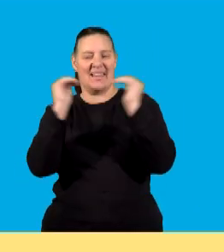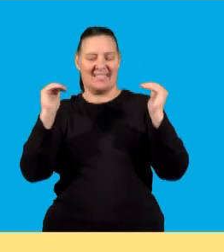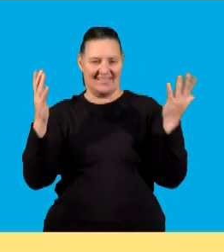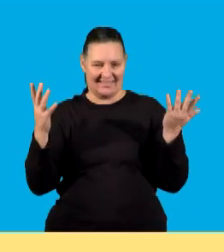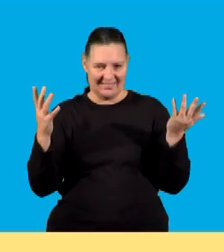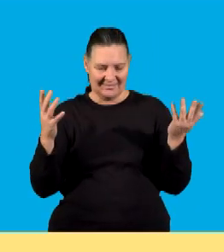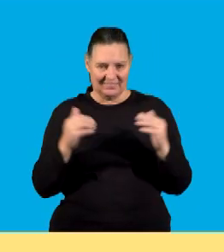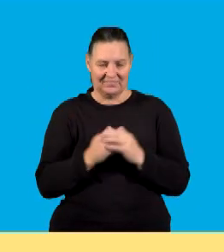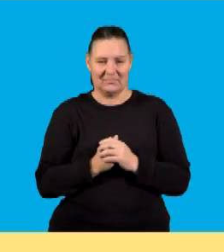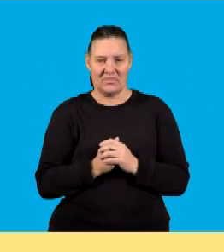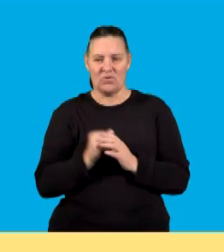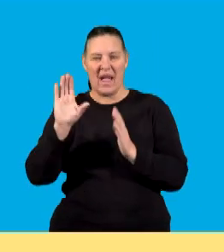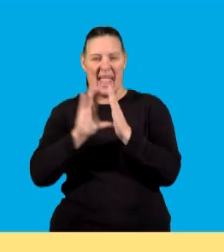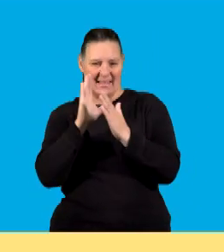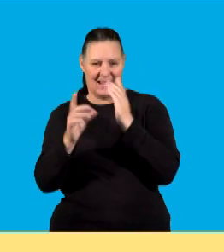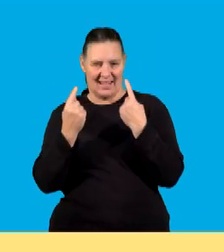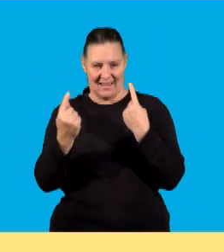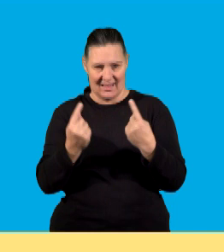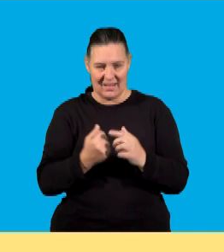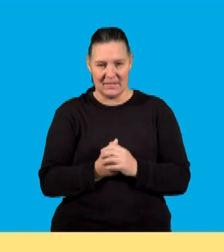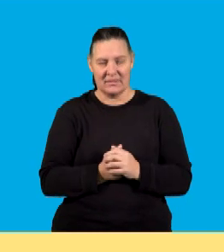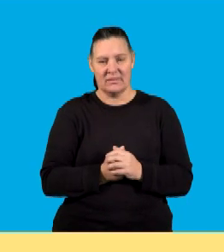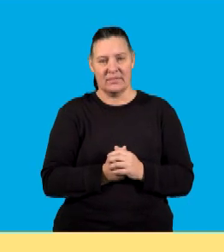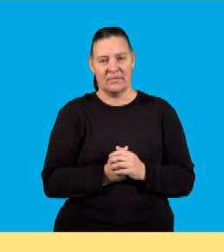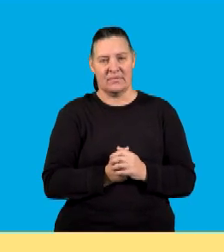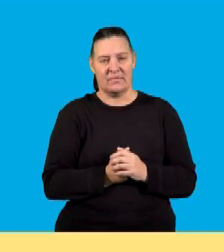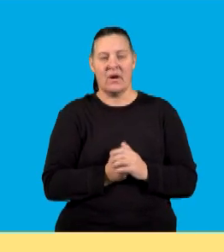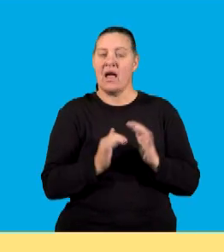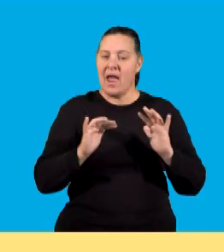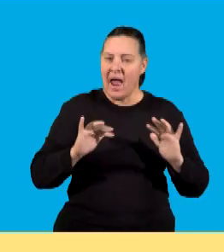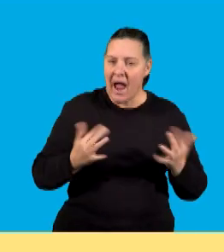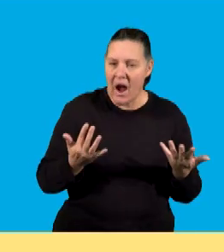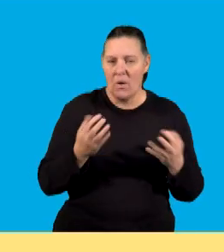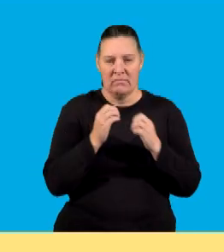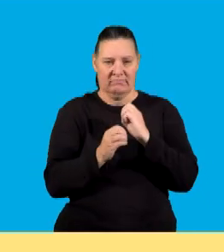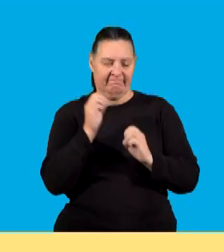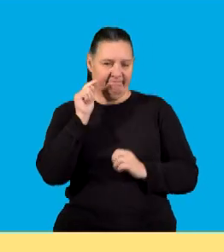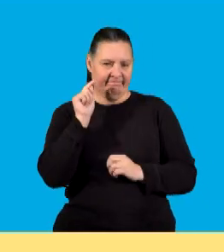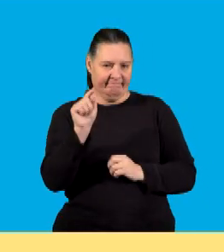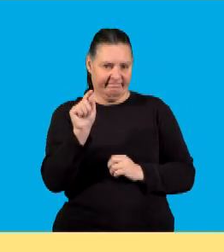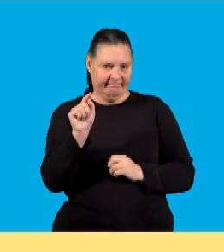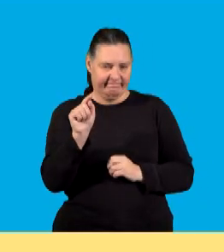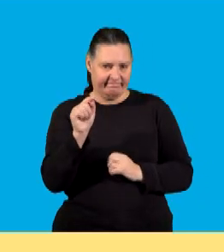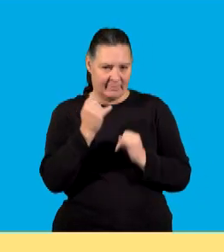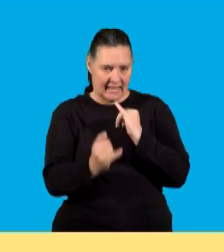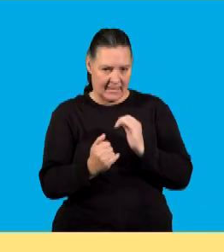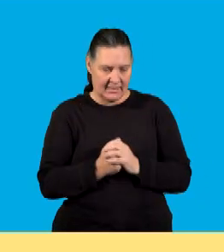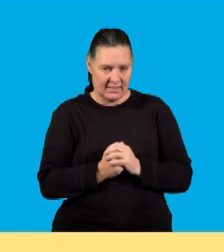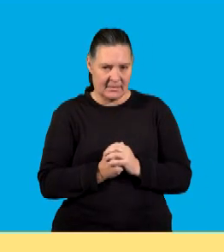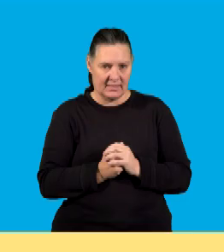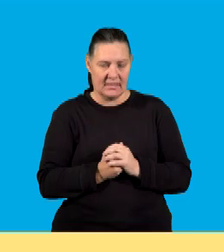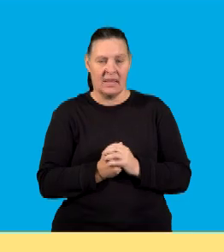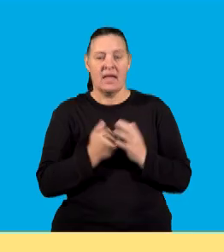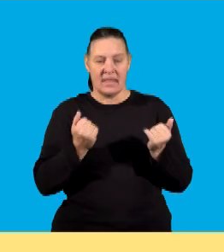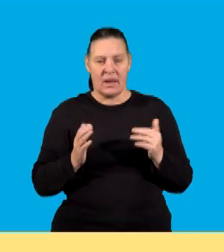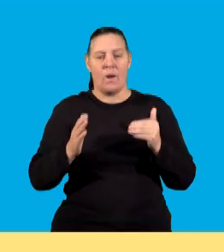saying plus 2,000. That is how I would correct that error. I